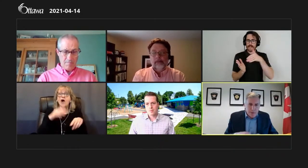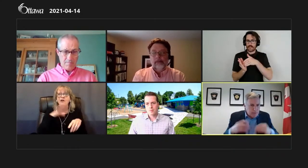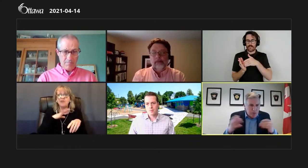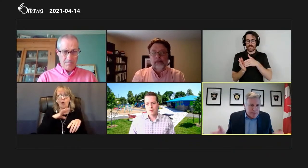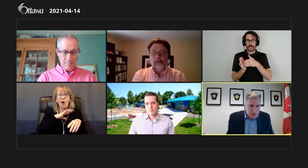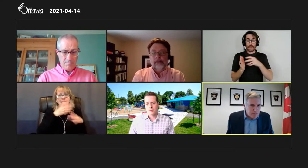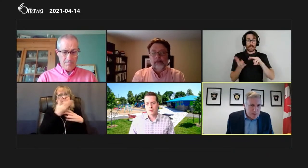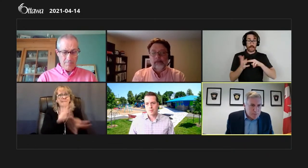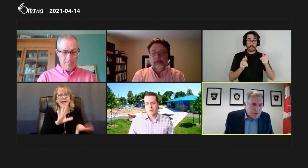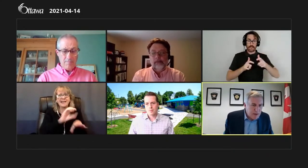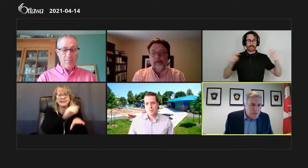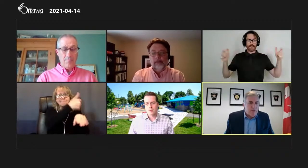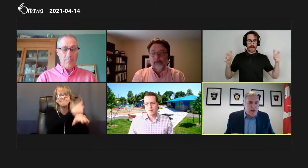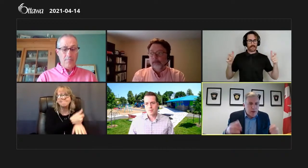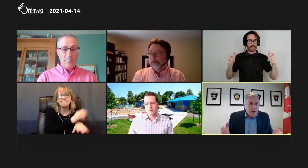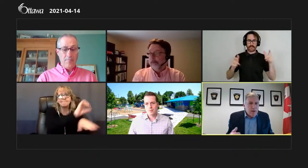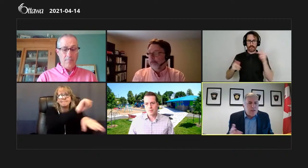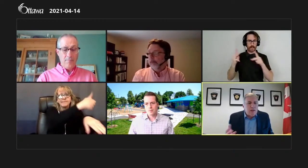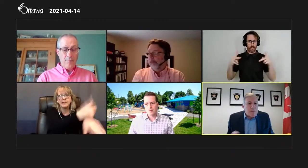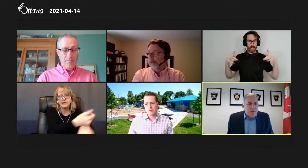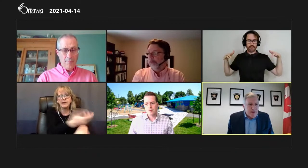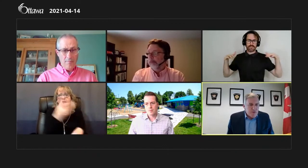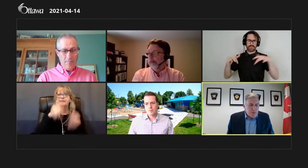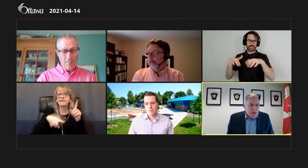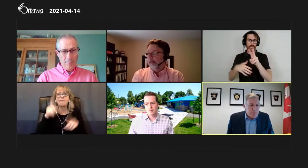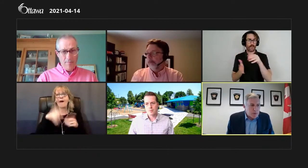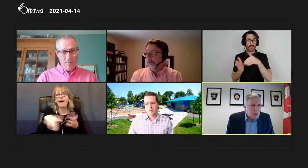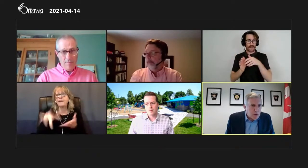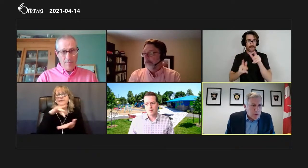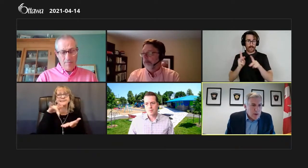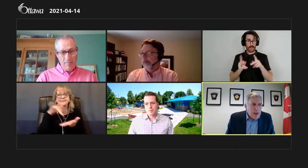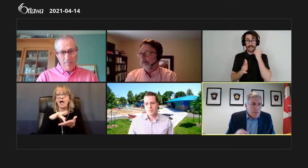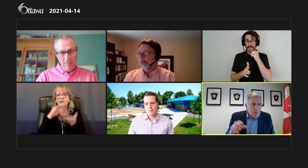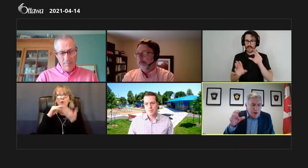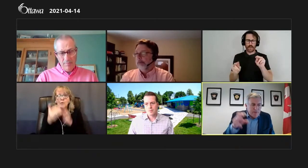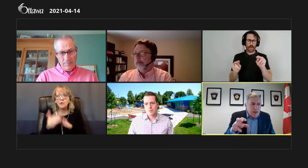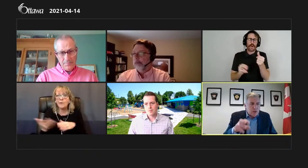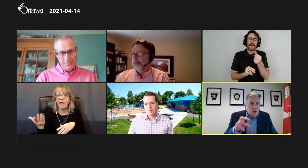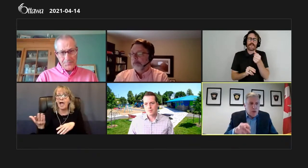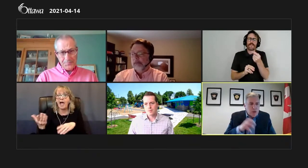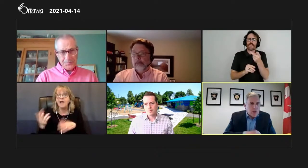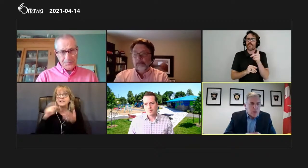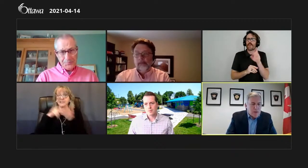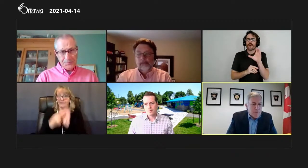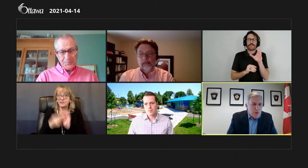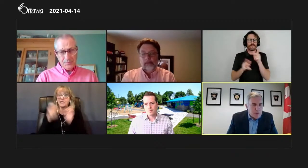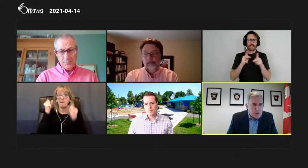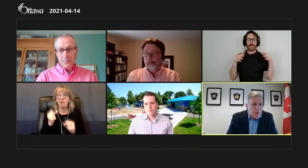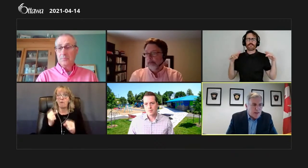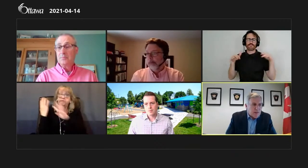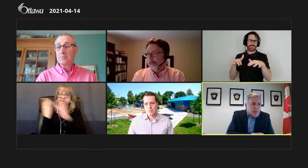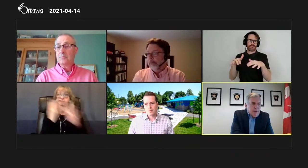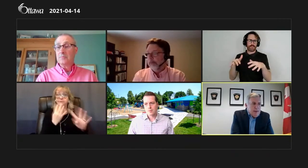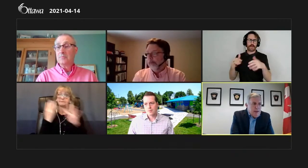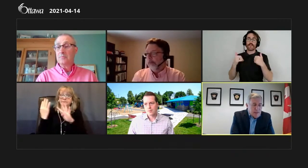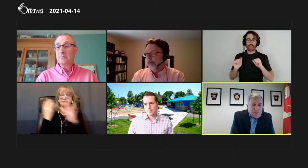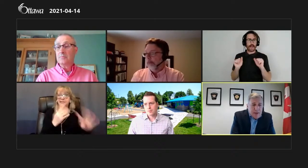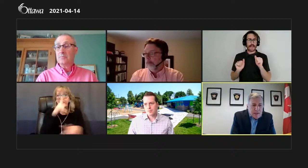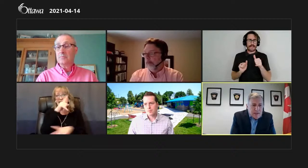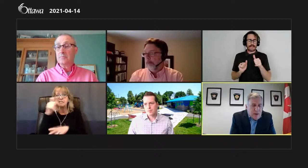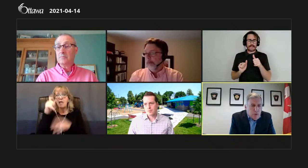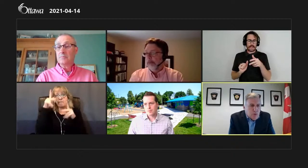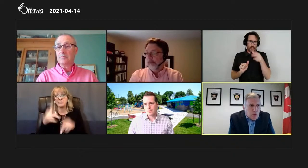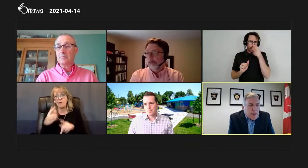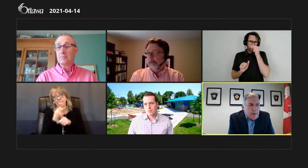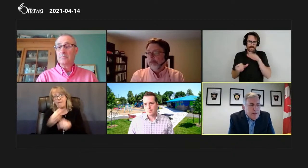put 2,000 people a day through there. It's a couple of hundred people. So, and we wanted to get as close to those neighborhoods as possible. In some cases,